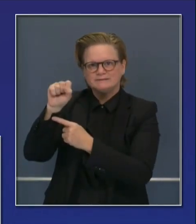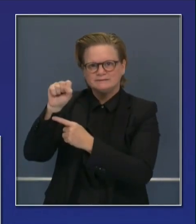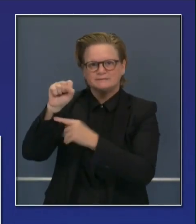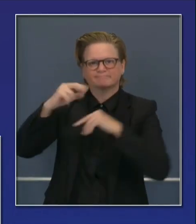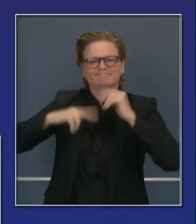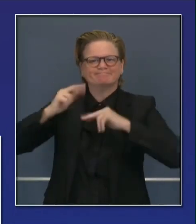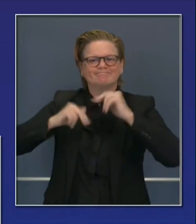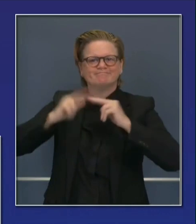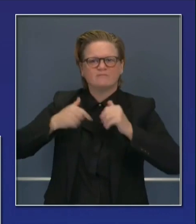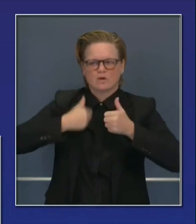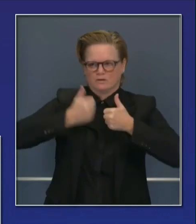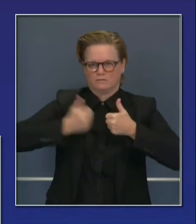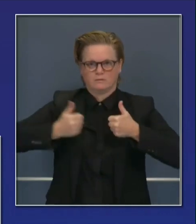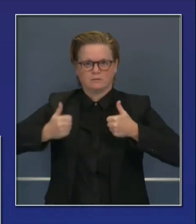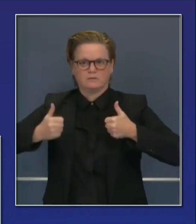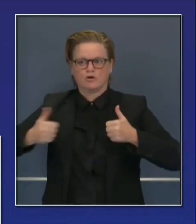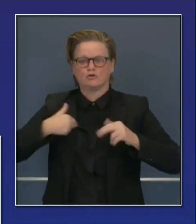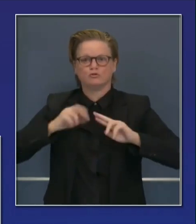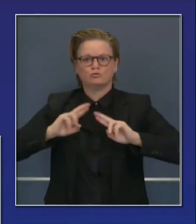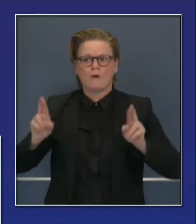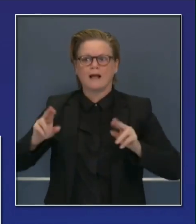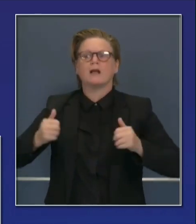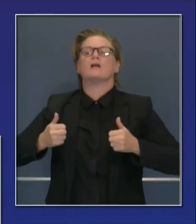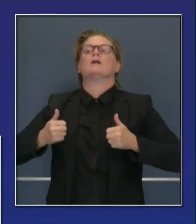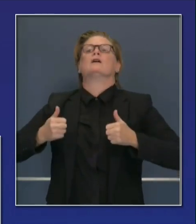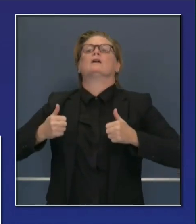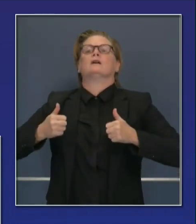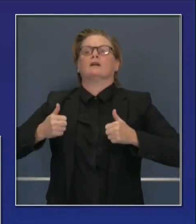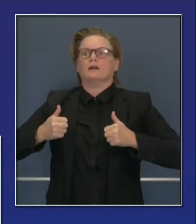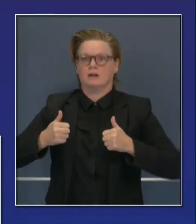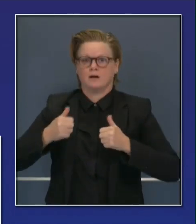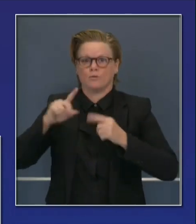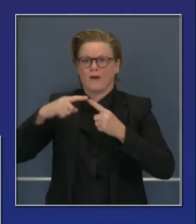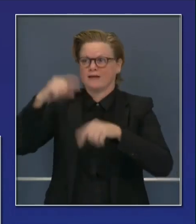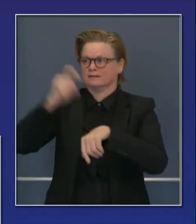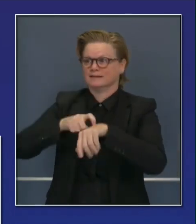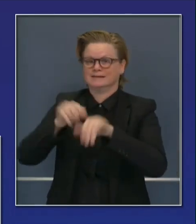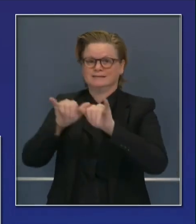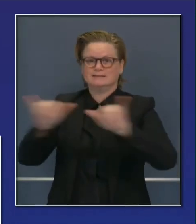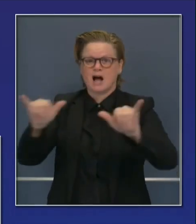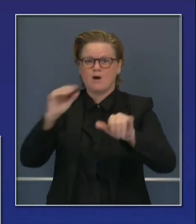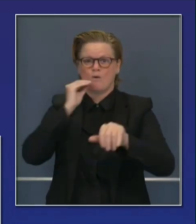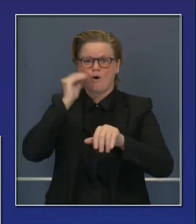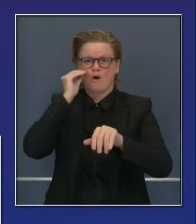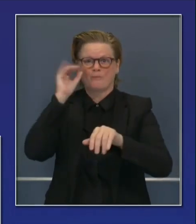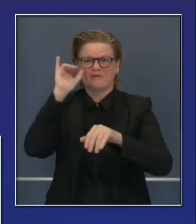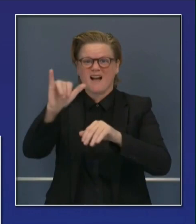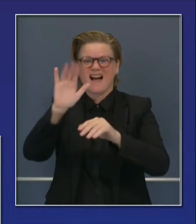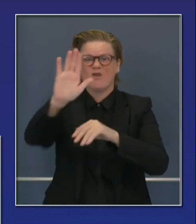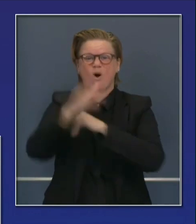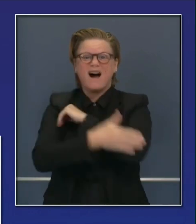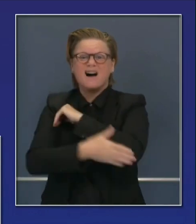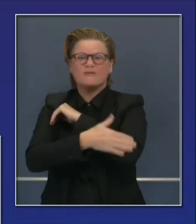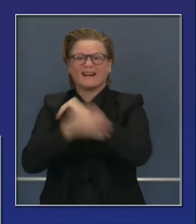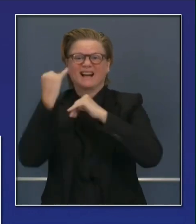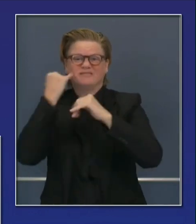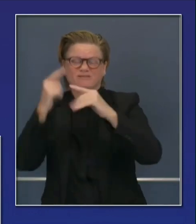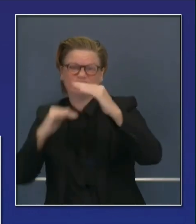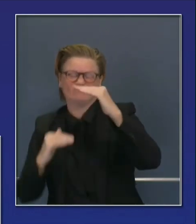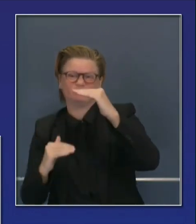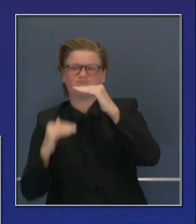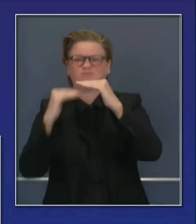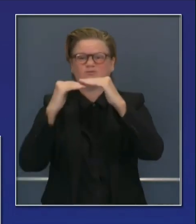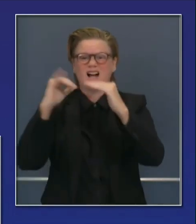we move to the stay-at-home, as we see the significant increase in ICUs and hospitalizations and deaths in the